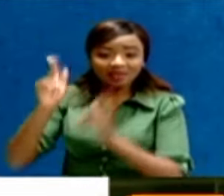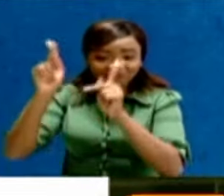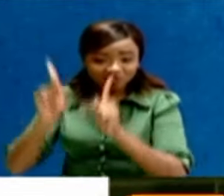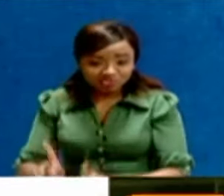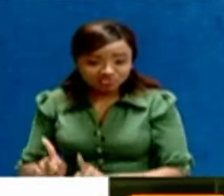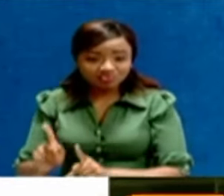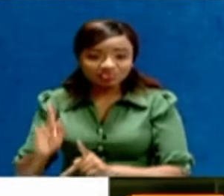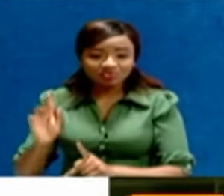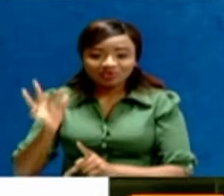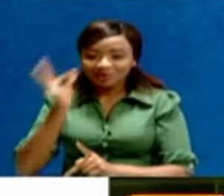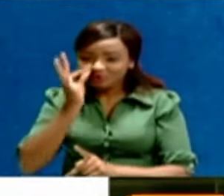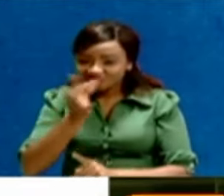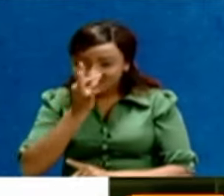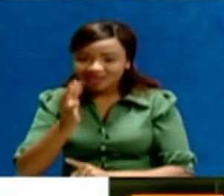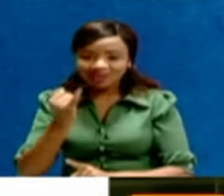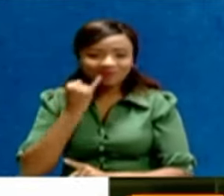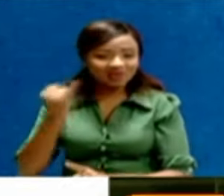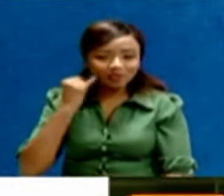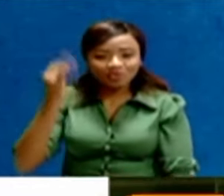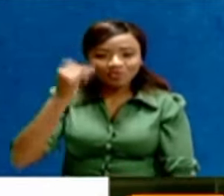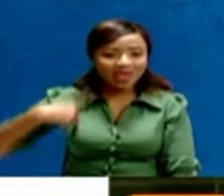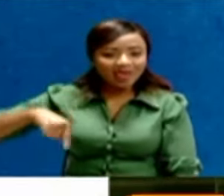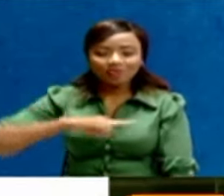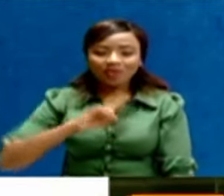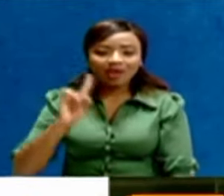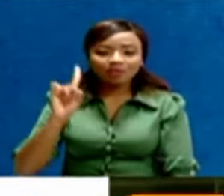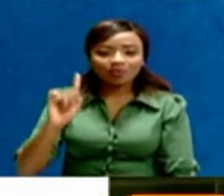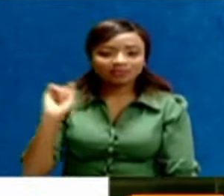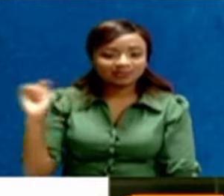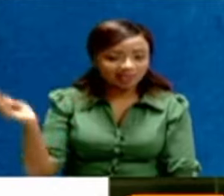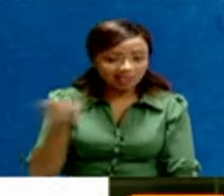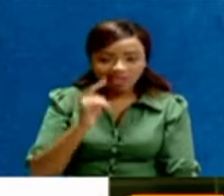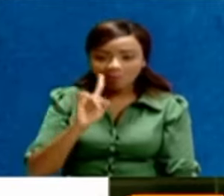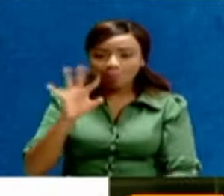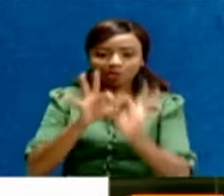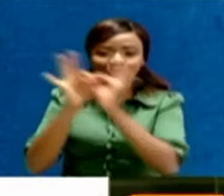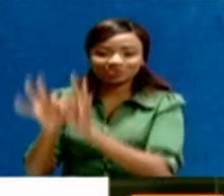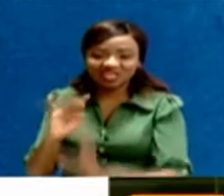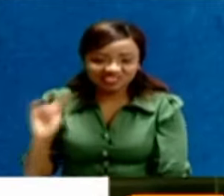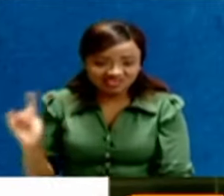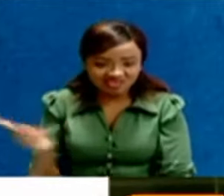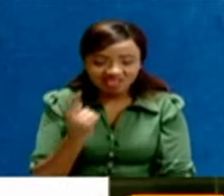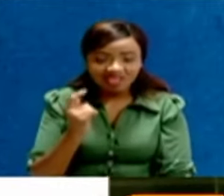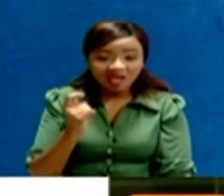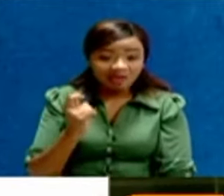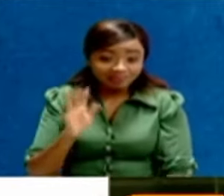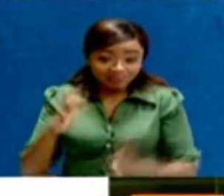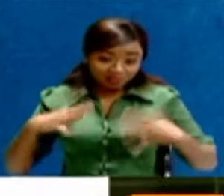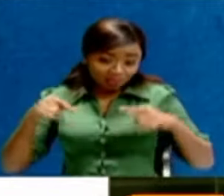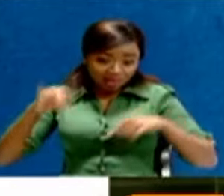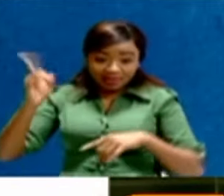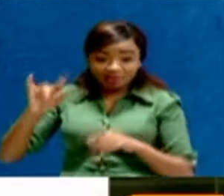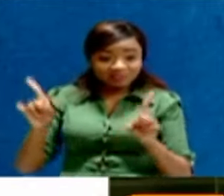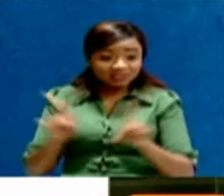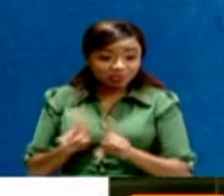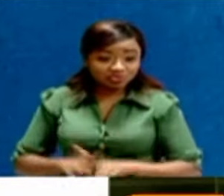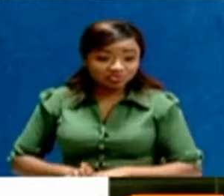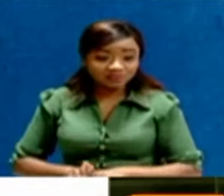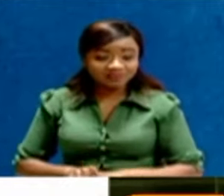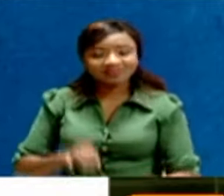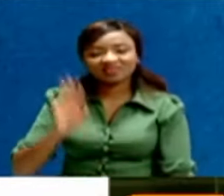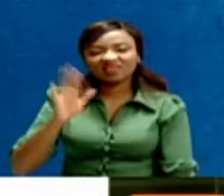Kisumu, the people of Nakuru, because we are one Kenya, we are one United Kenya. The people of Nairobi also. You know,